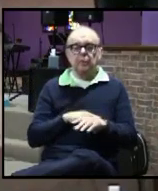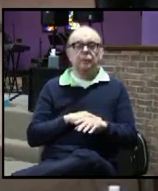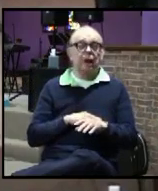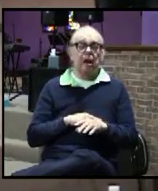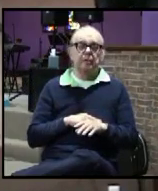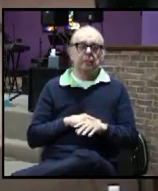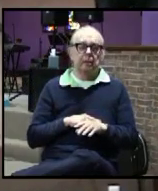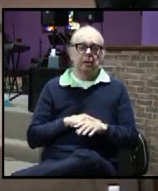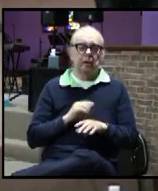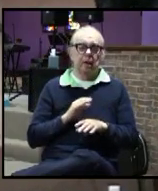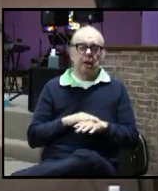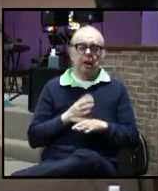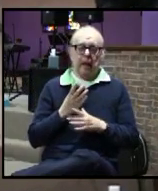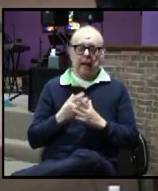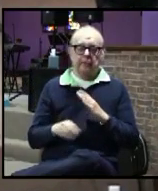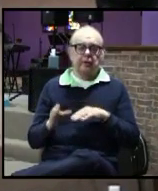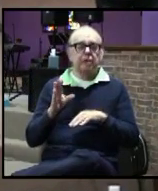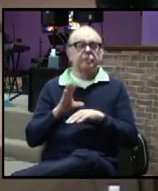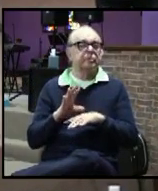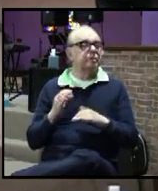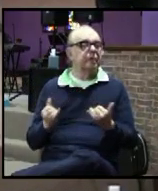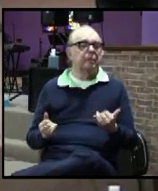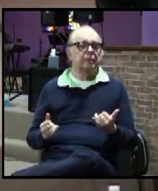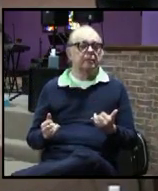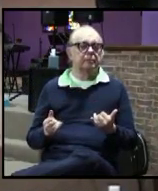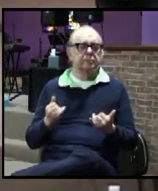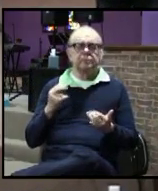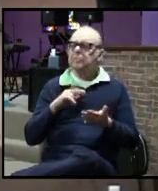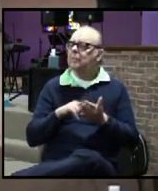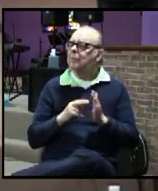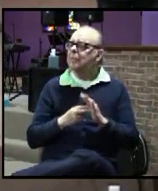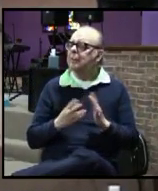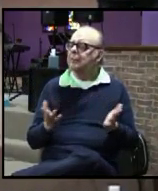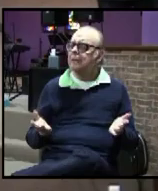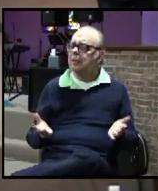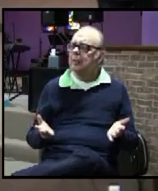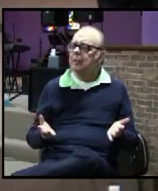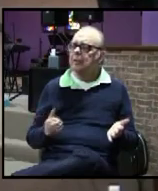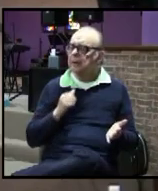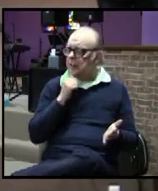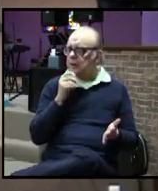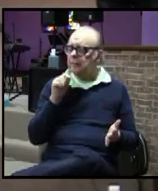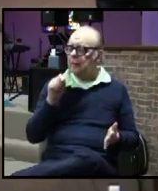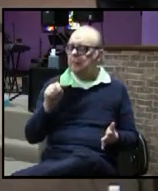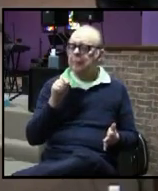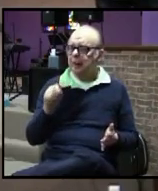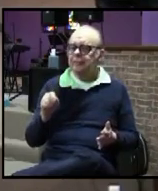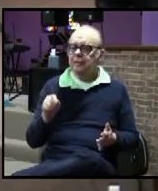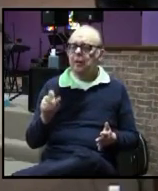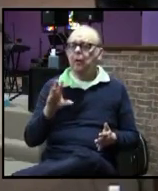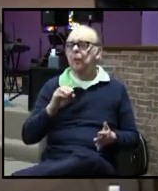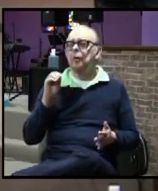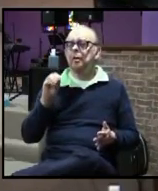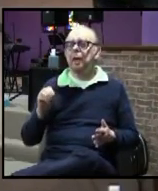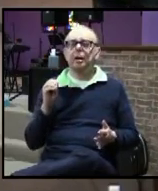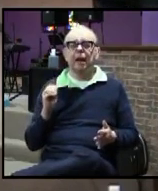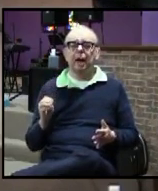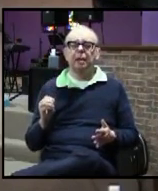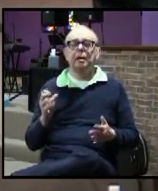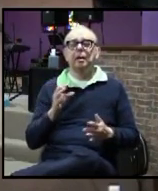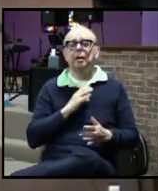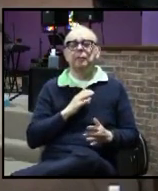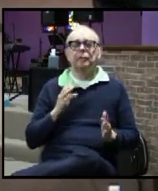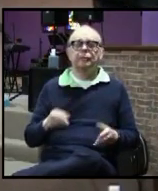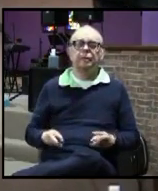no time clock on the outside of the sanctuary door. You know what I mean by that? You don't clock in and clock out